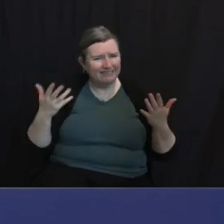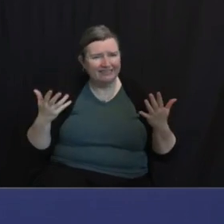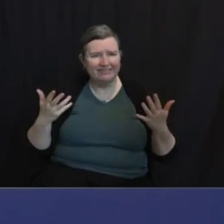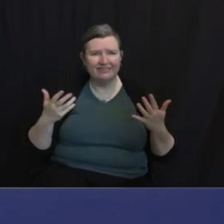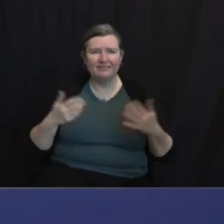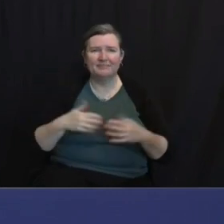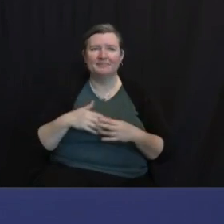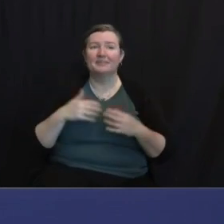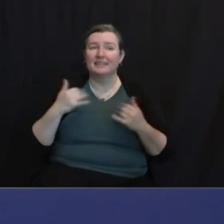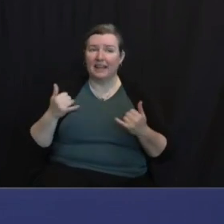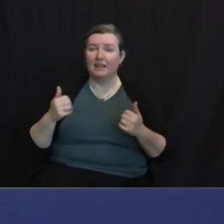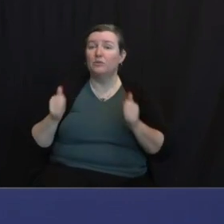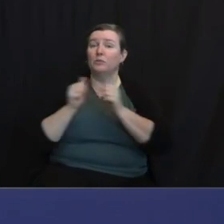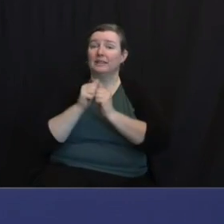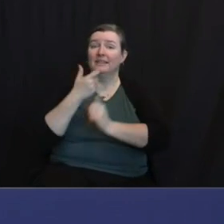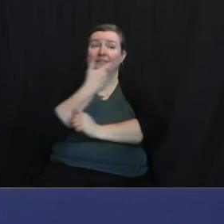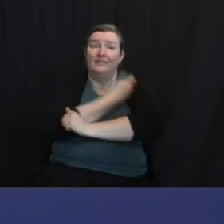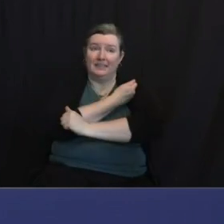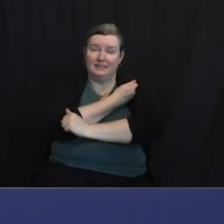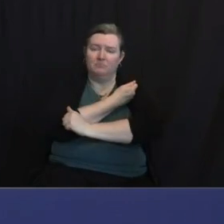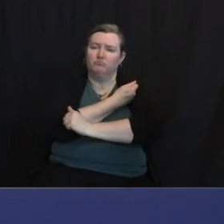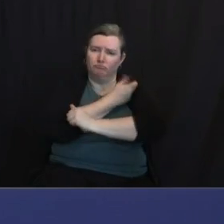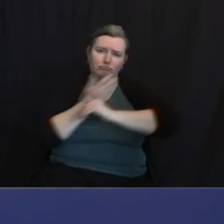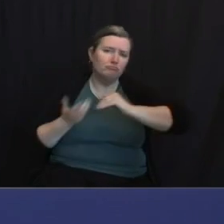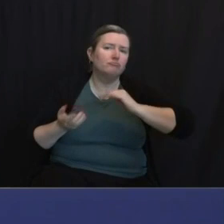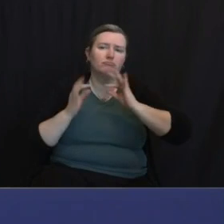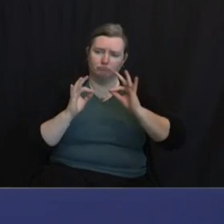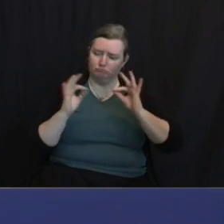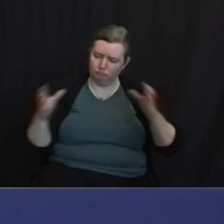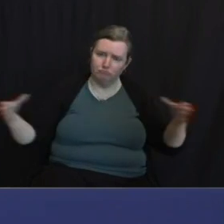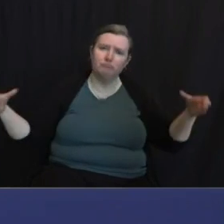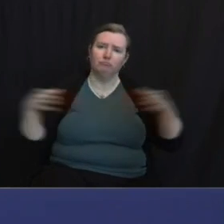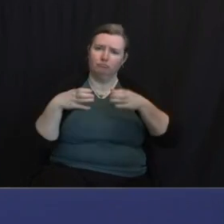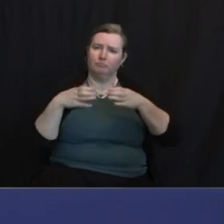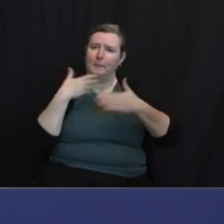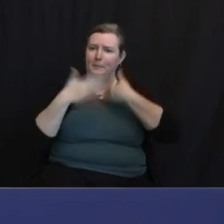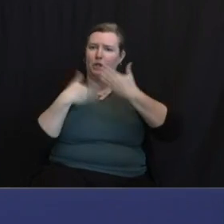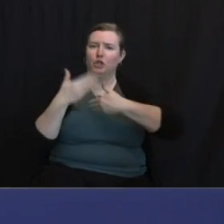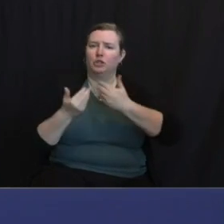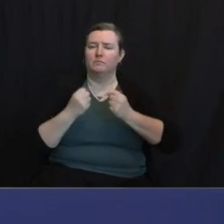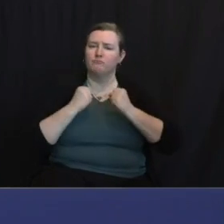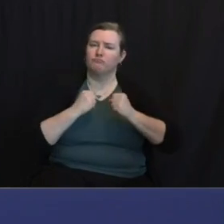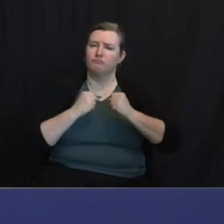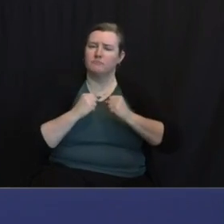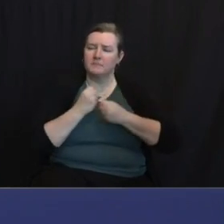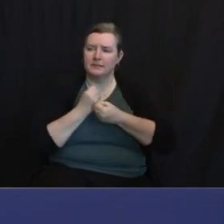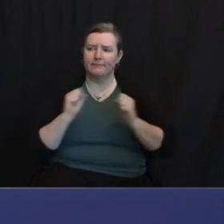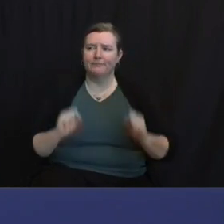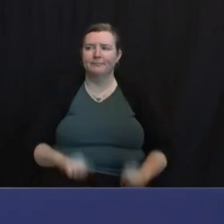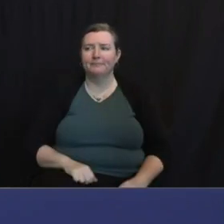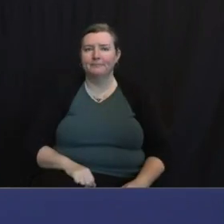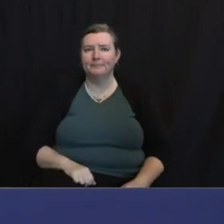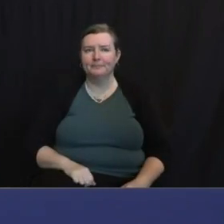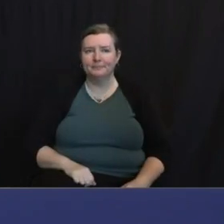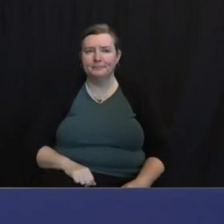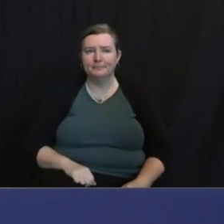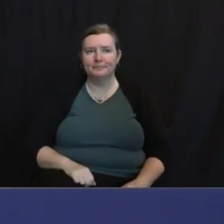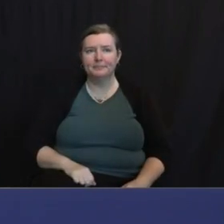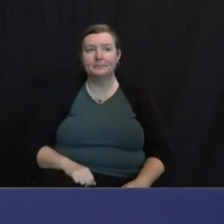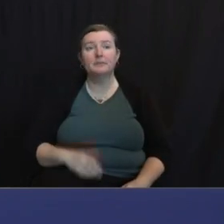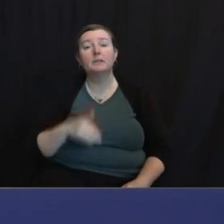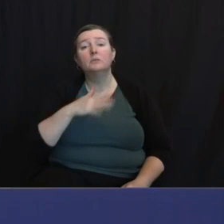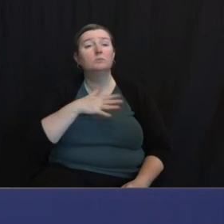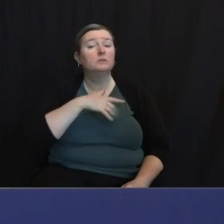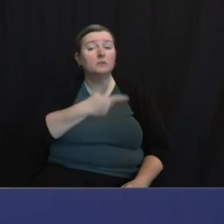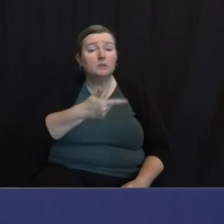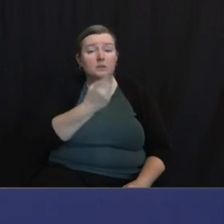are two sort of huge weapons we have against this variance. Brent, let's hit